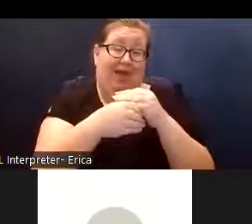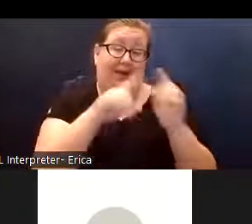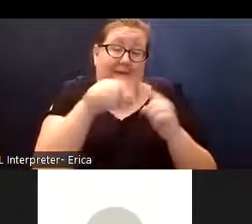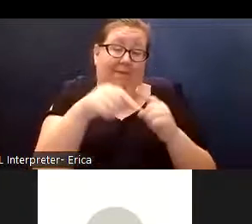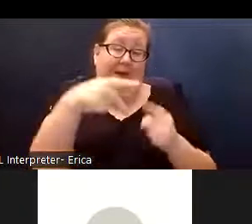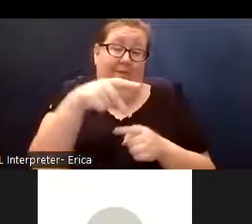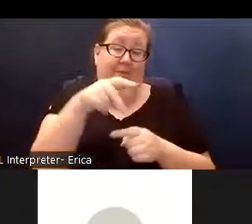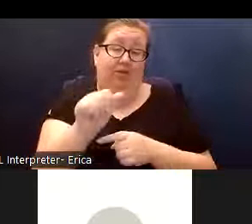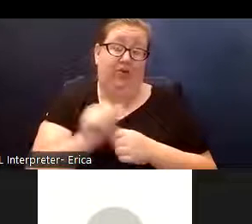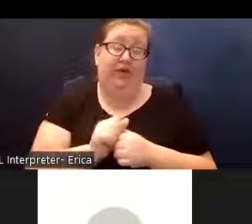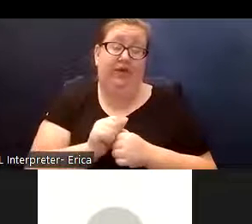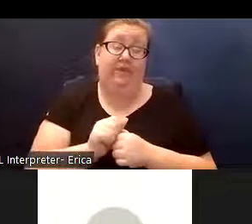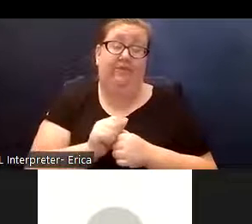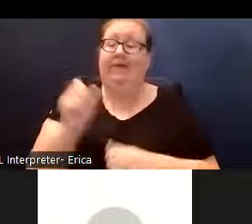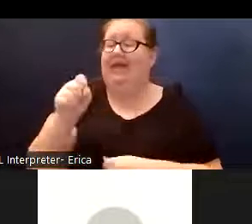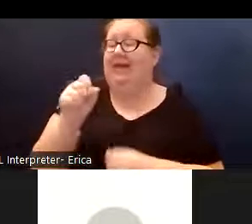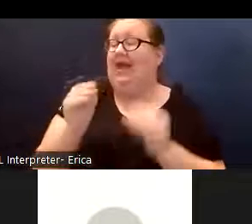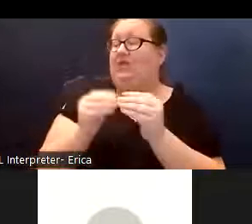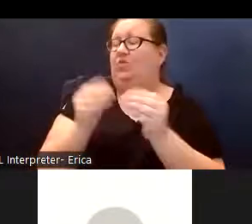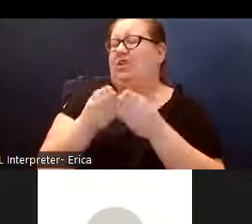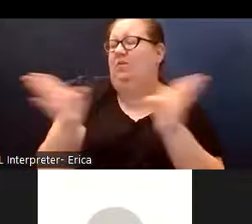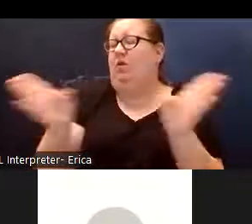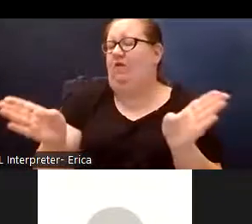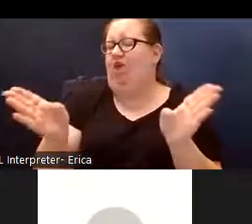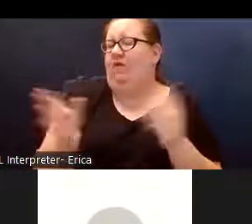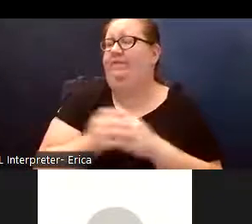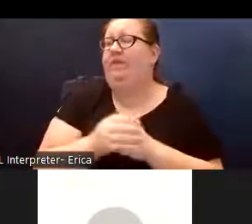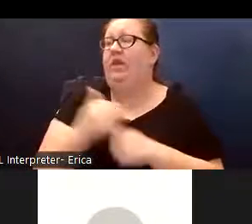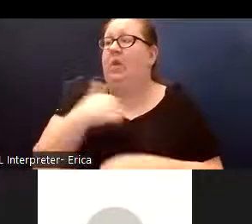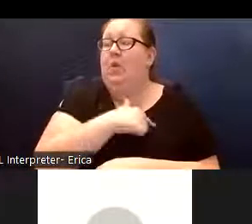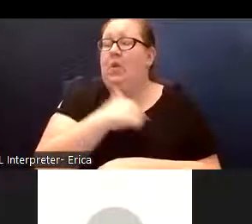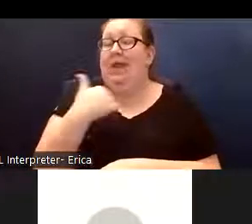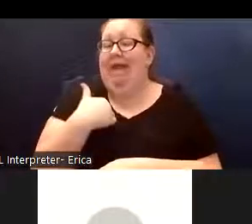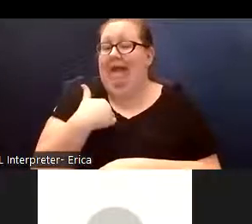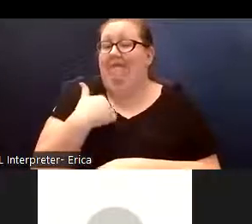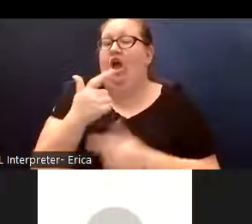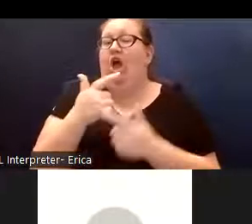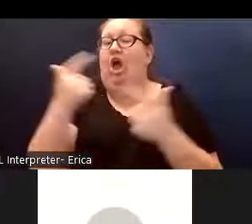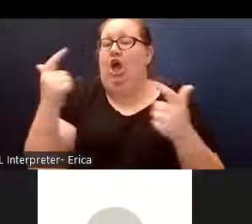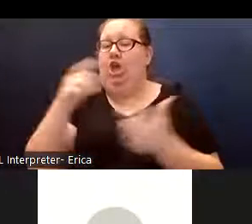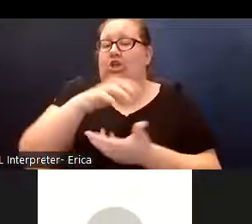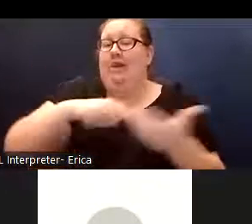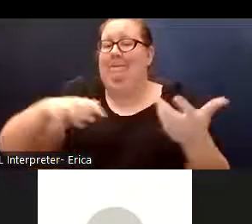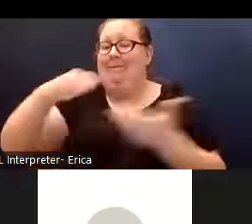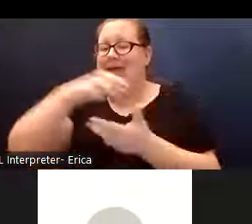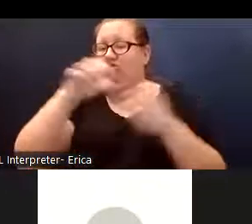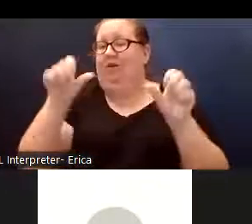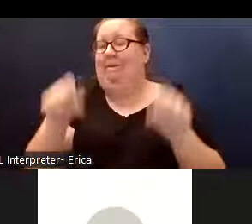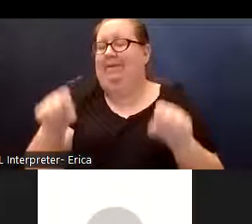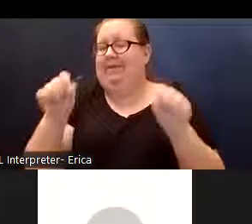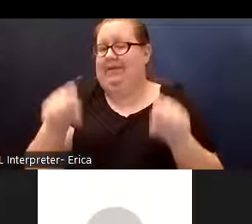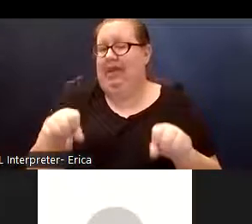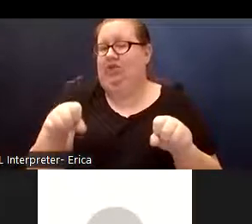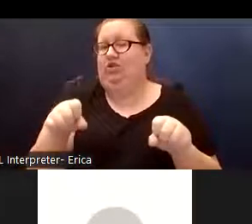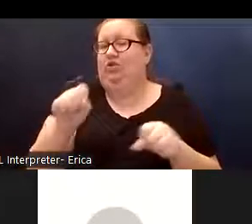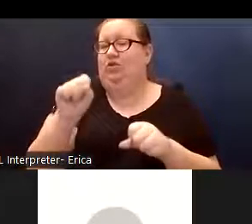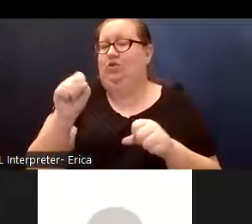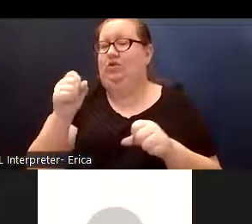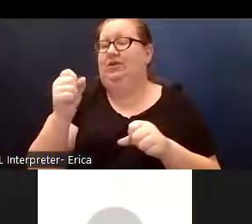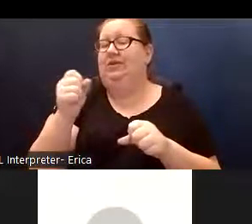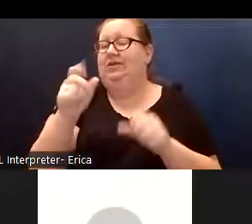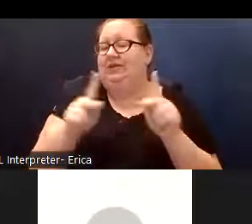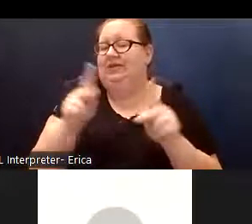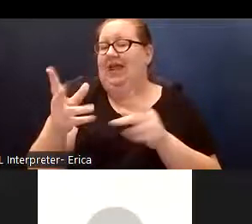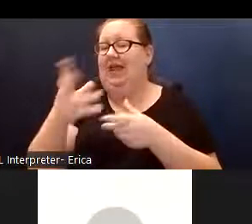Yeah, it's more overall. I would say we have a large mixture of potential stakeholders